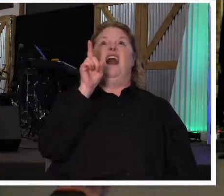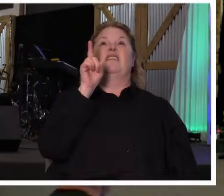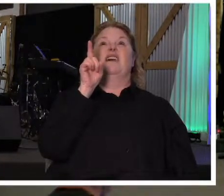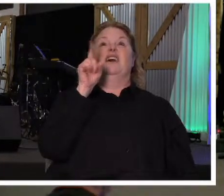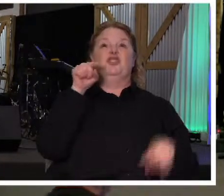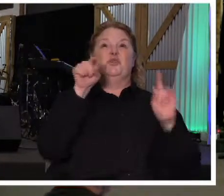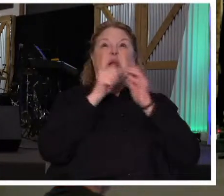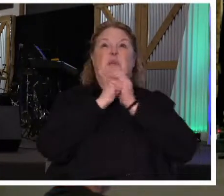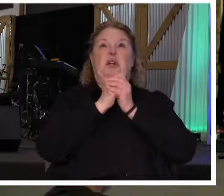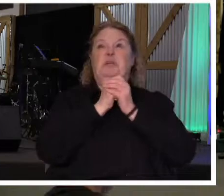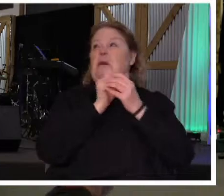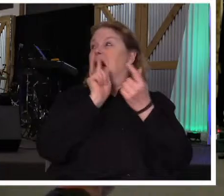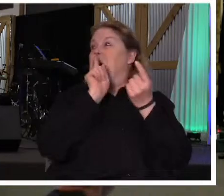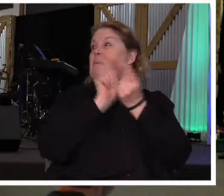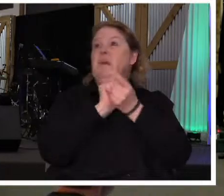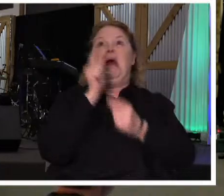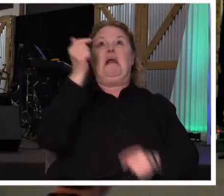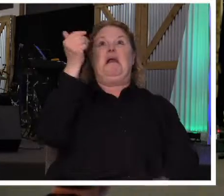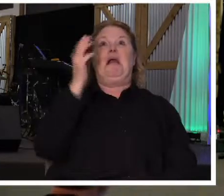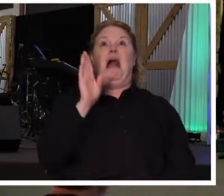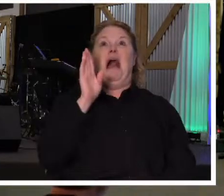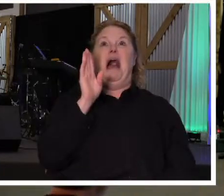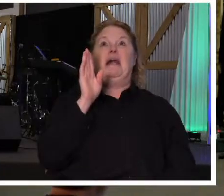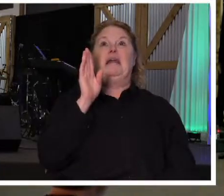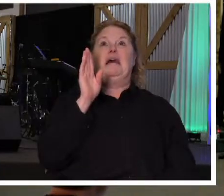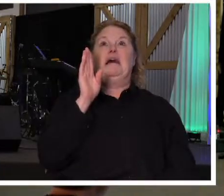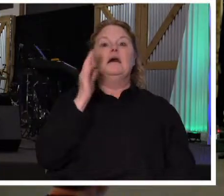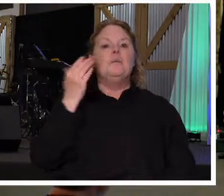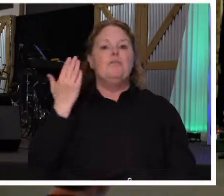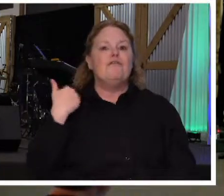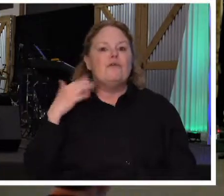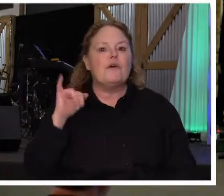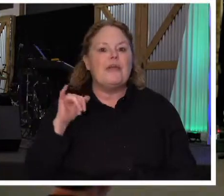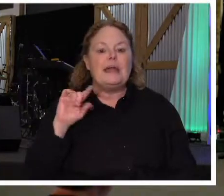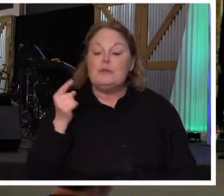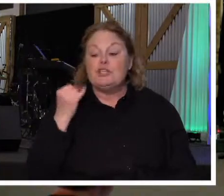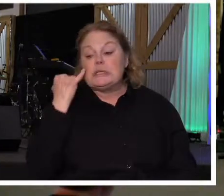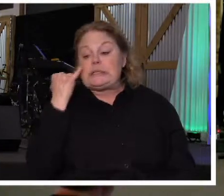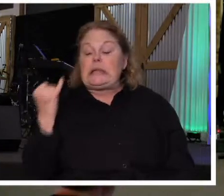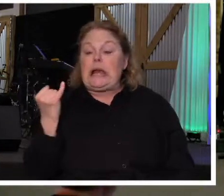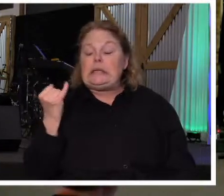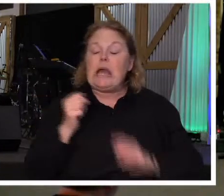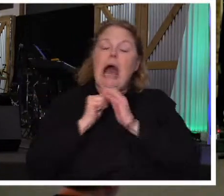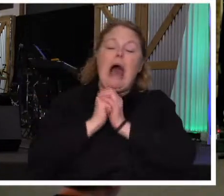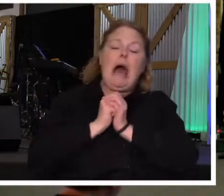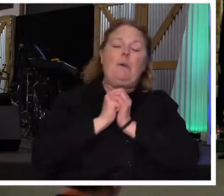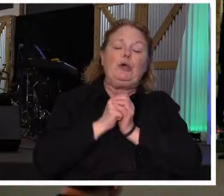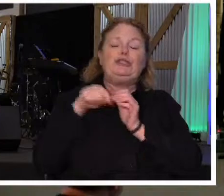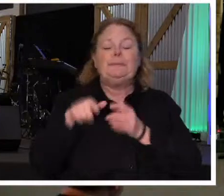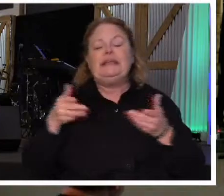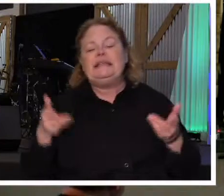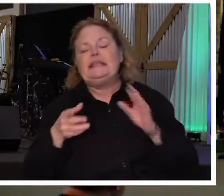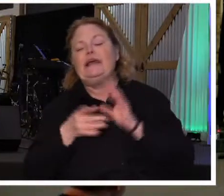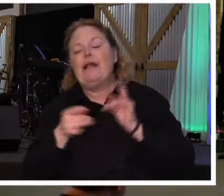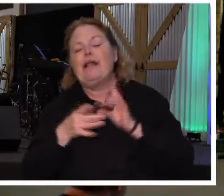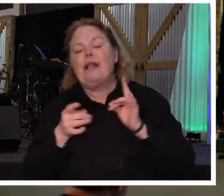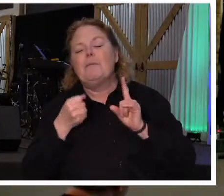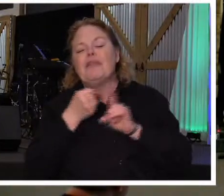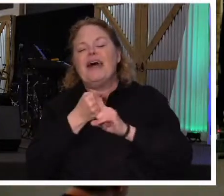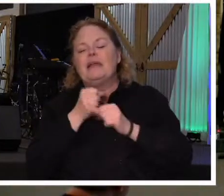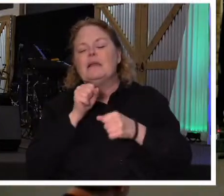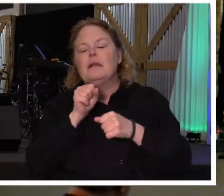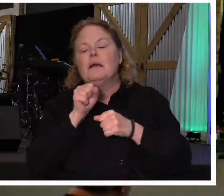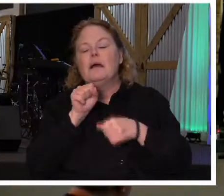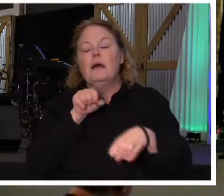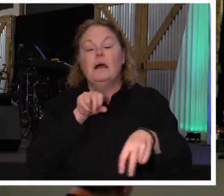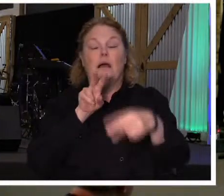worship service? That God was a concept until this moment. And when he showed up in reality, he began to rearrange everything in